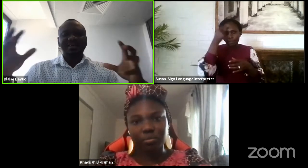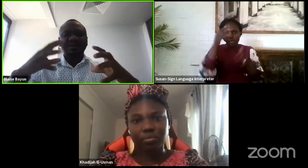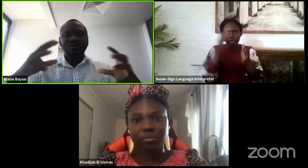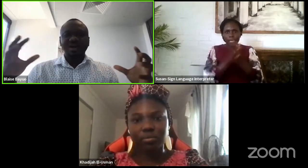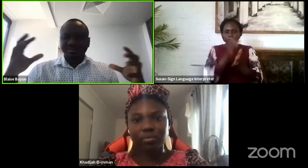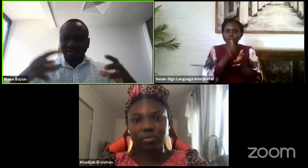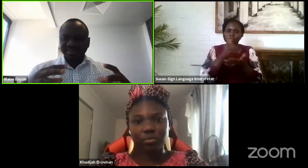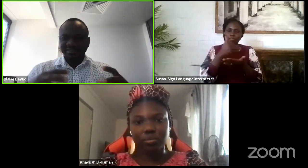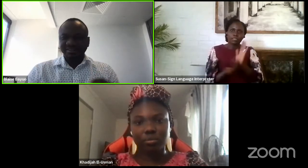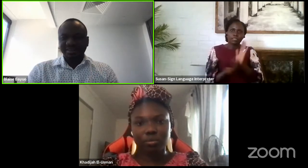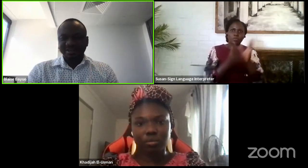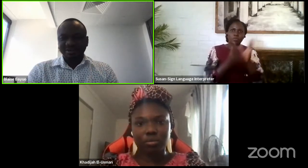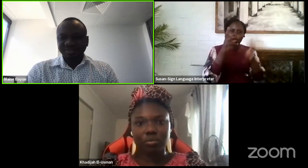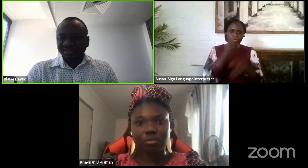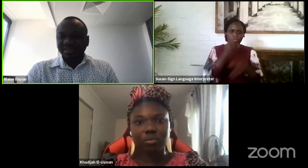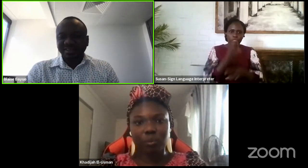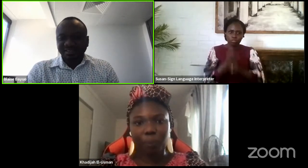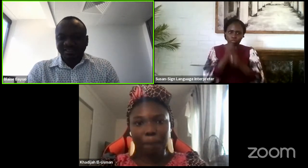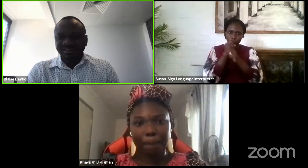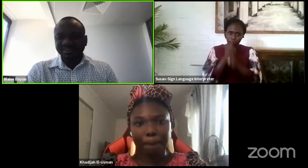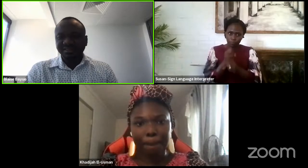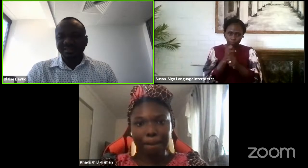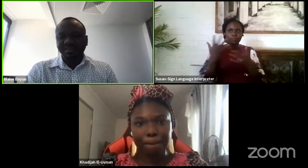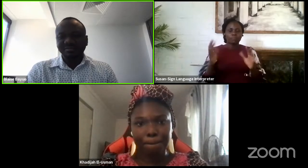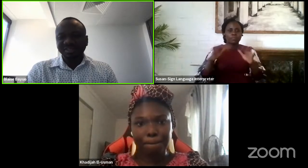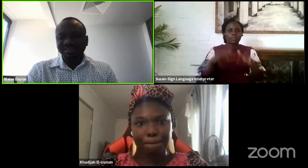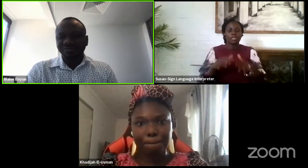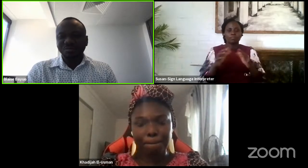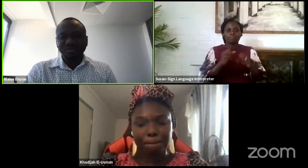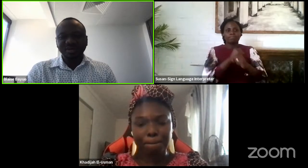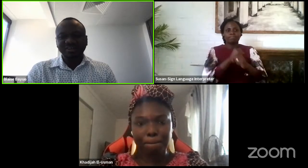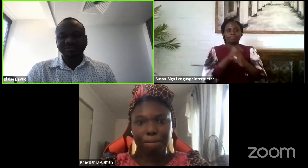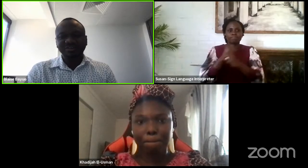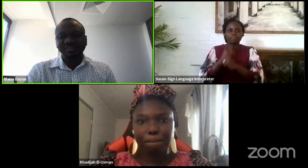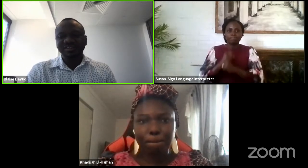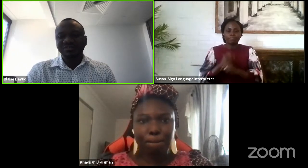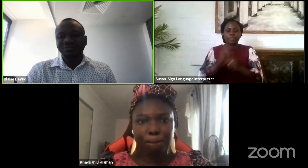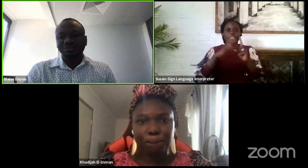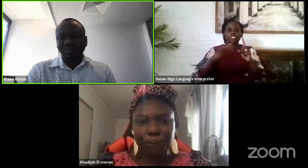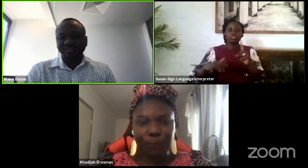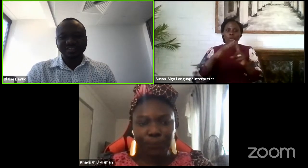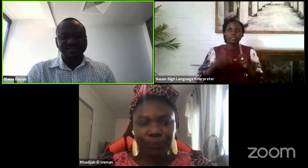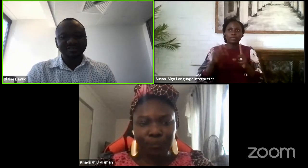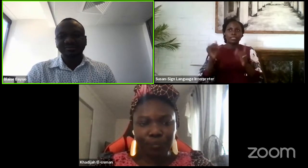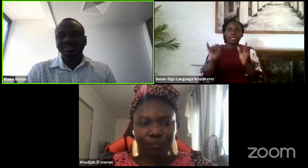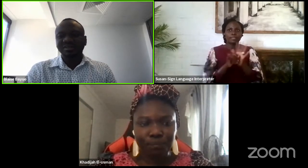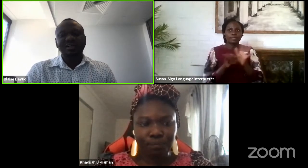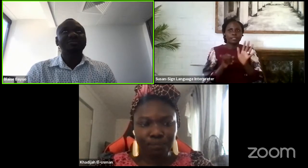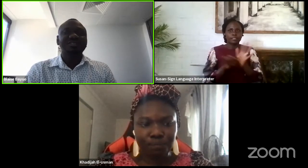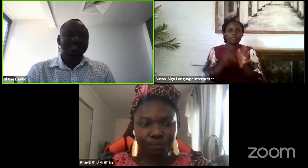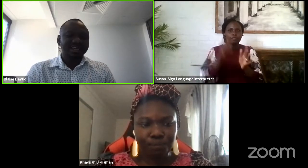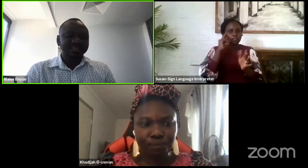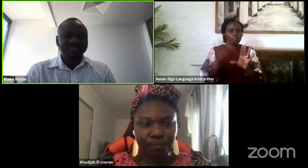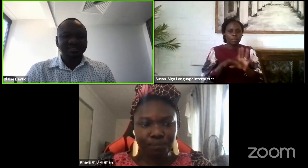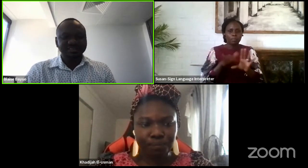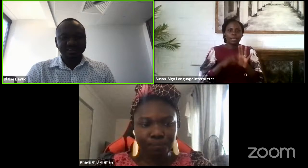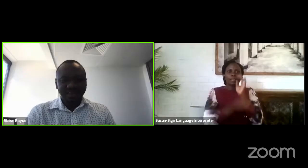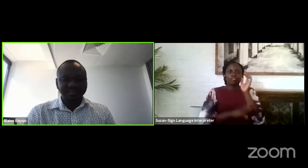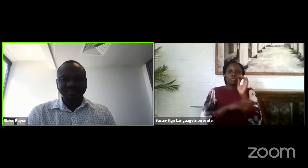to gather or aggregate digital identity data from member countries for transnational